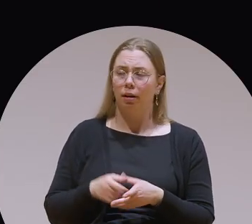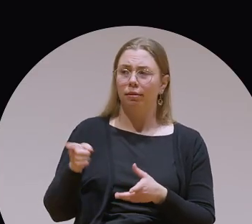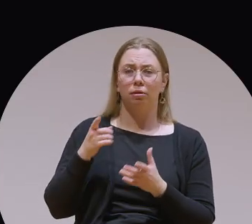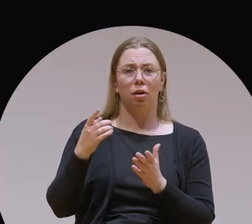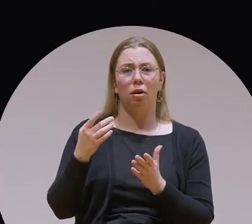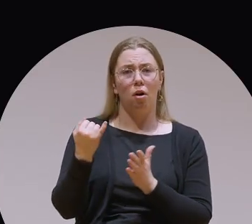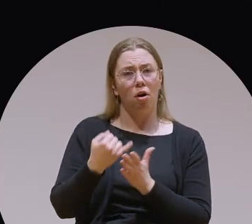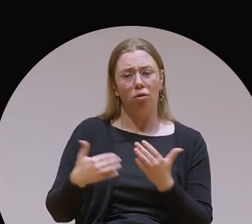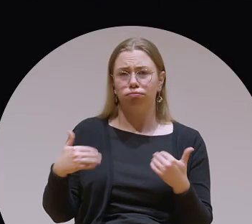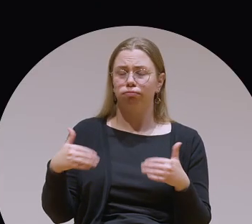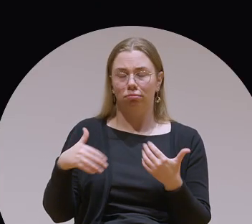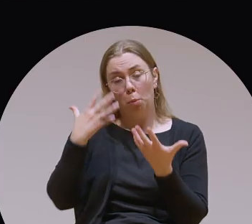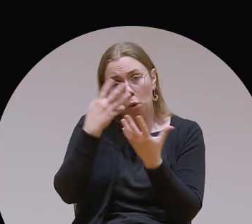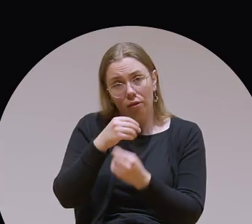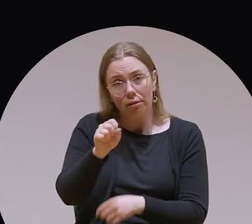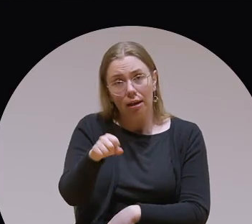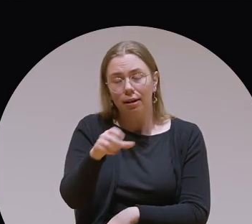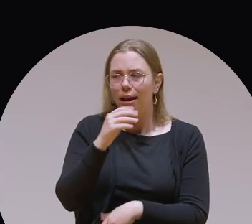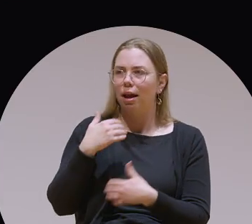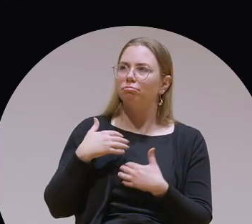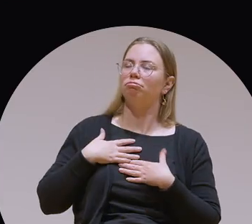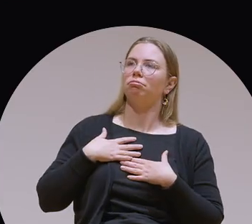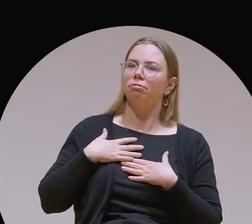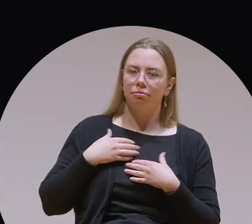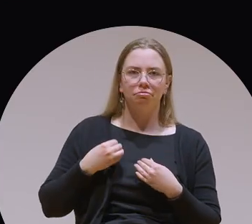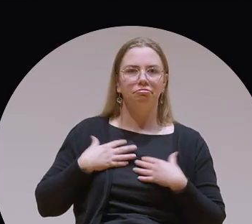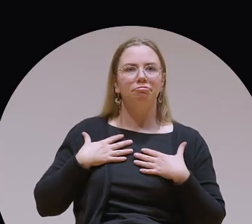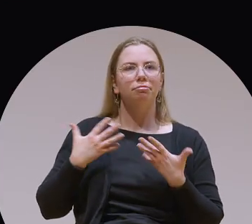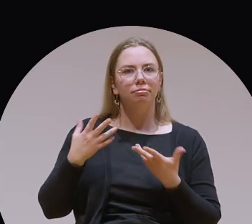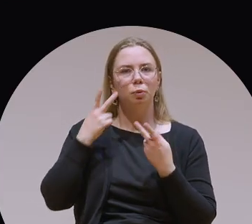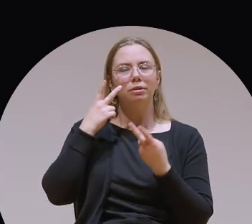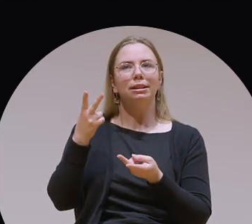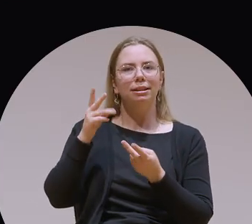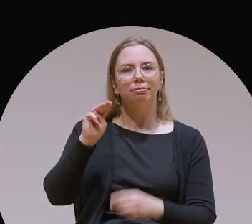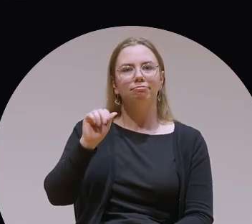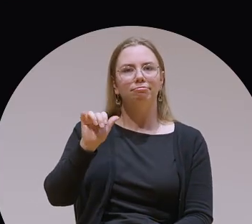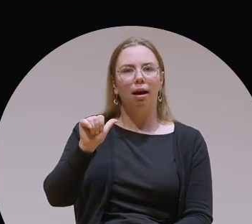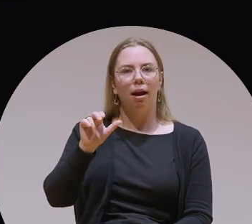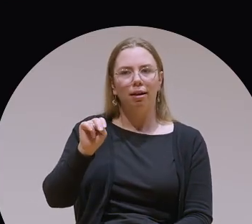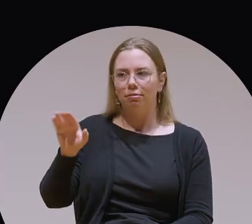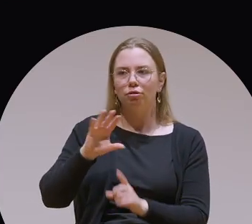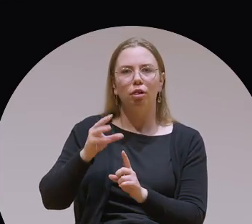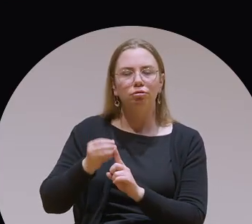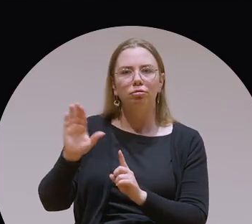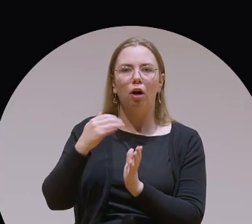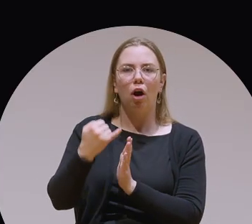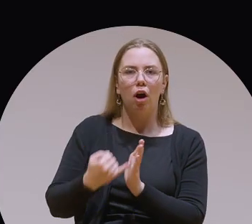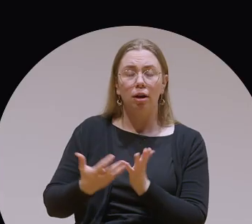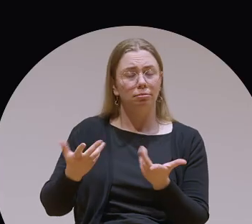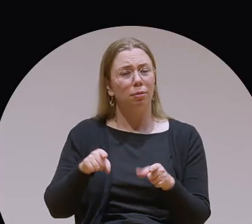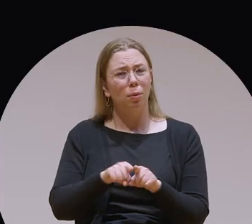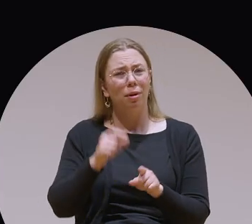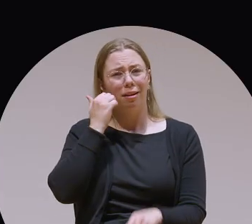art and was a compelling example of Mayan culture, but also every day when I walked past it, there'd